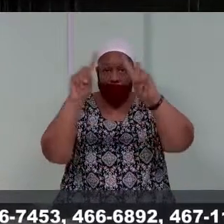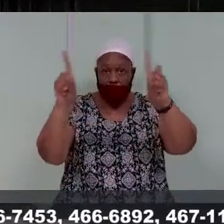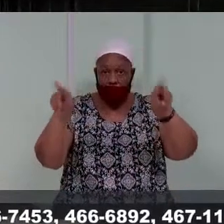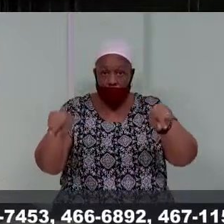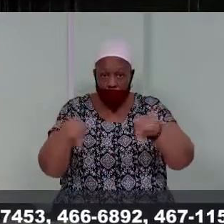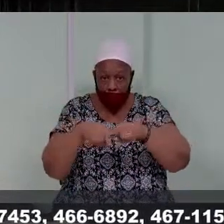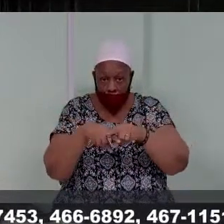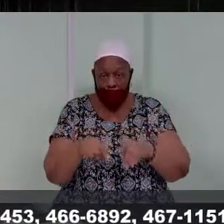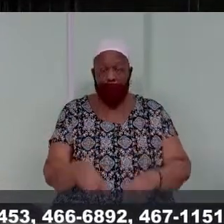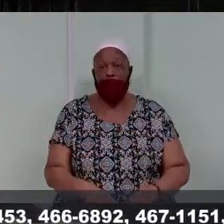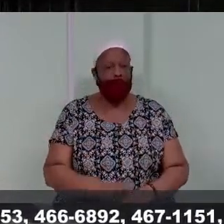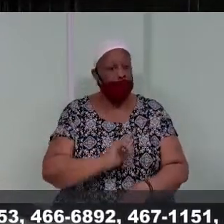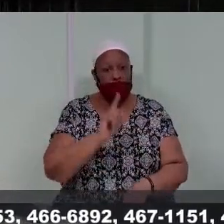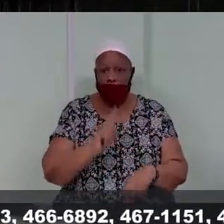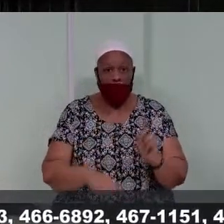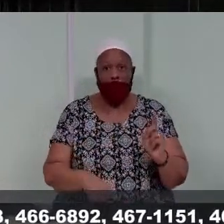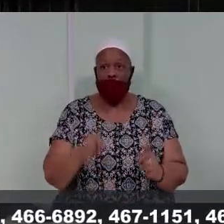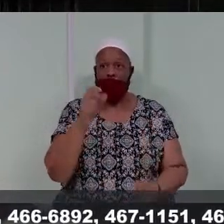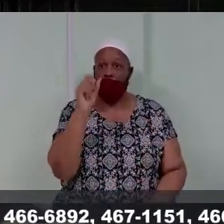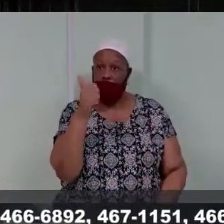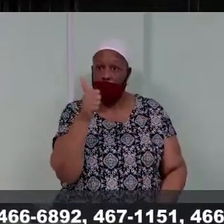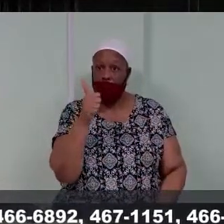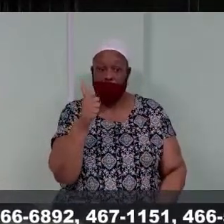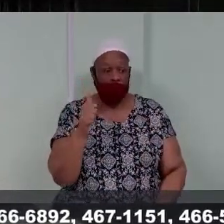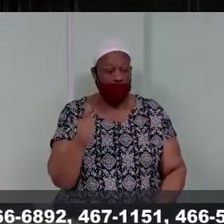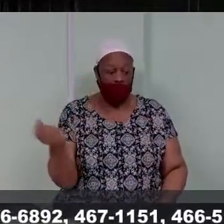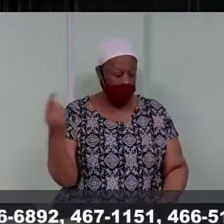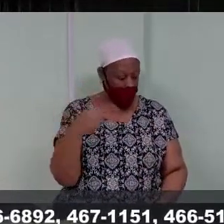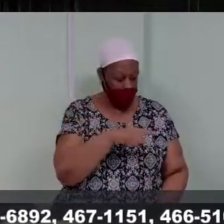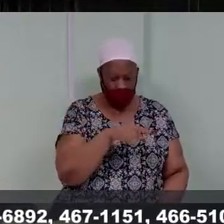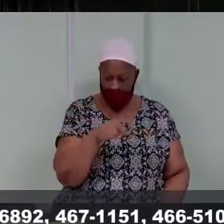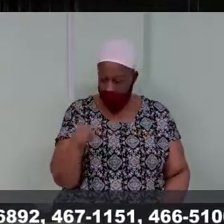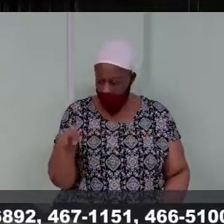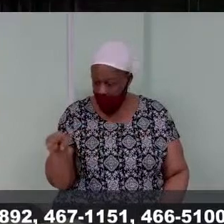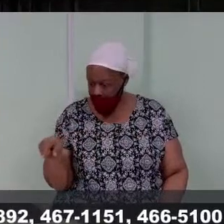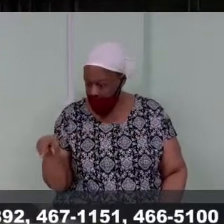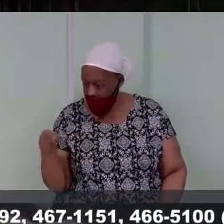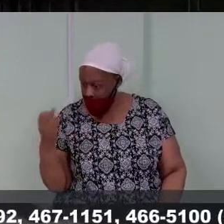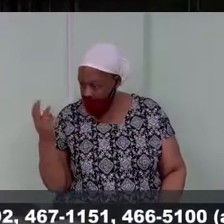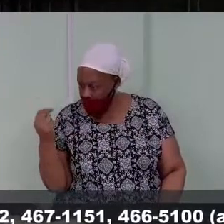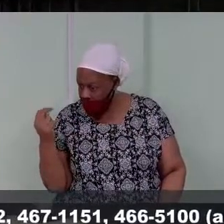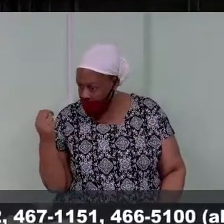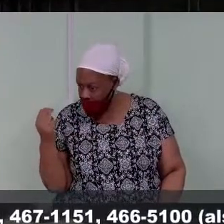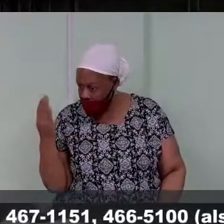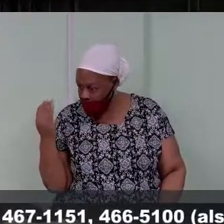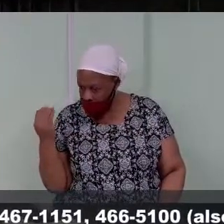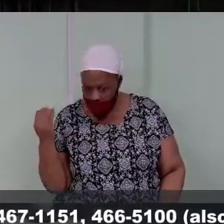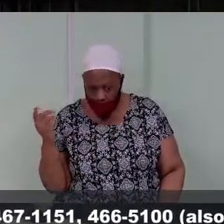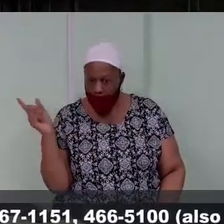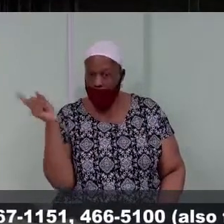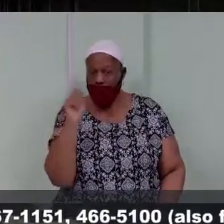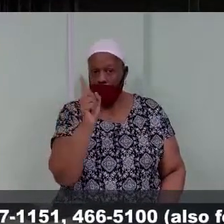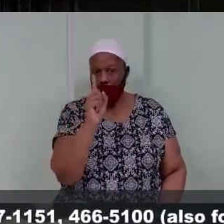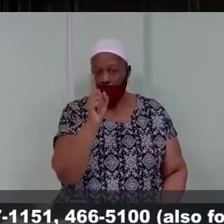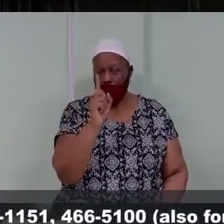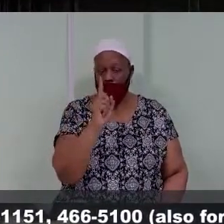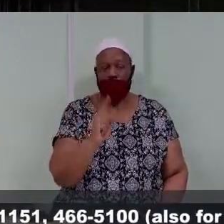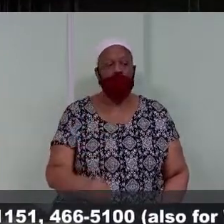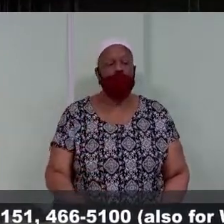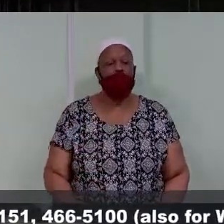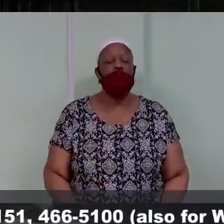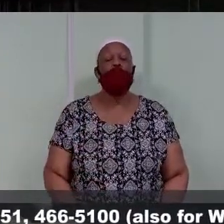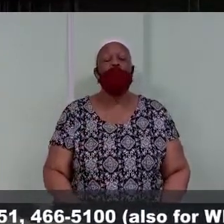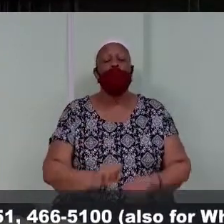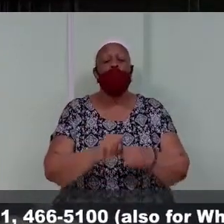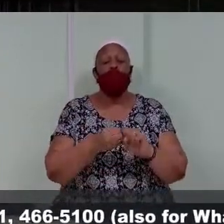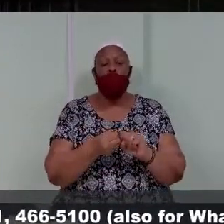practices for monitoring standards throughout the Eastern Caribbean. These standards are supported by